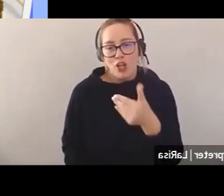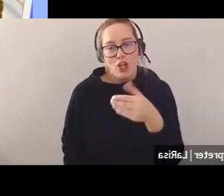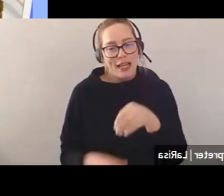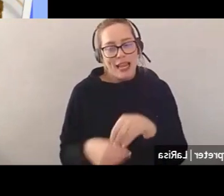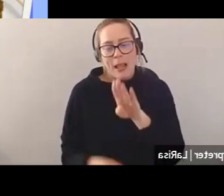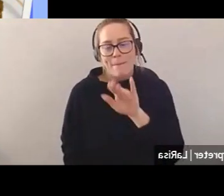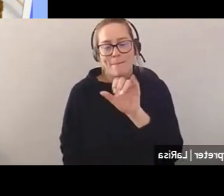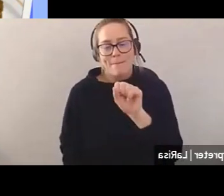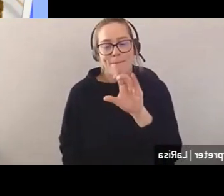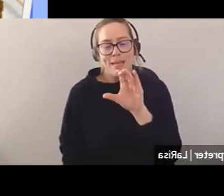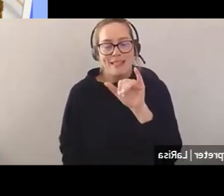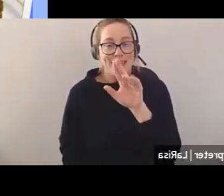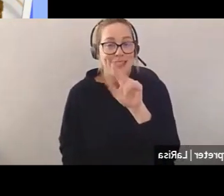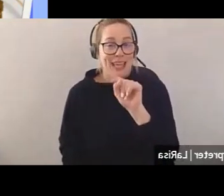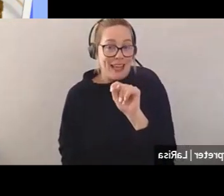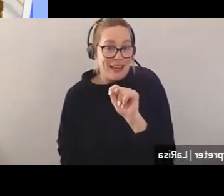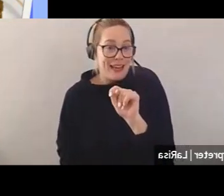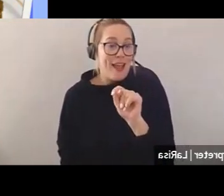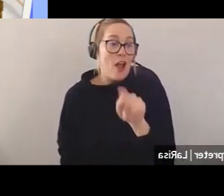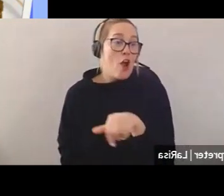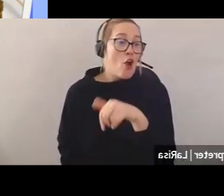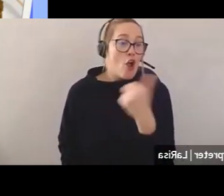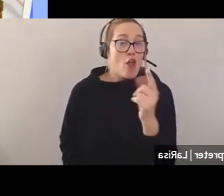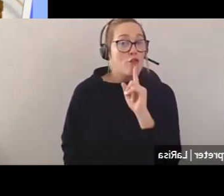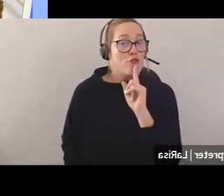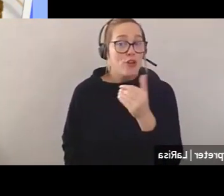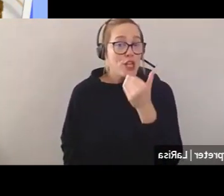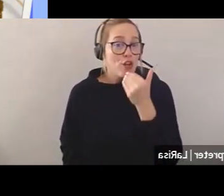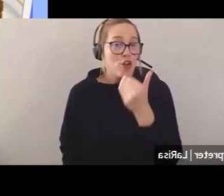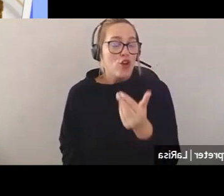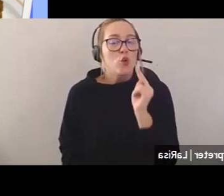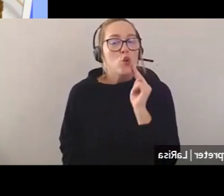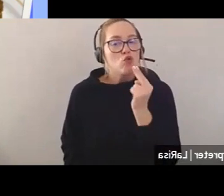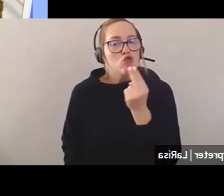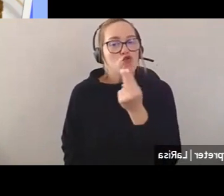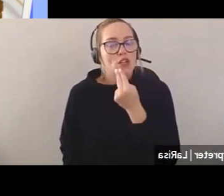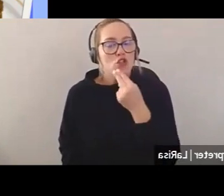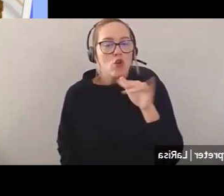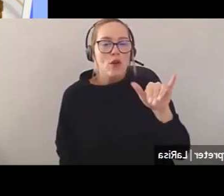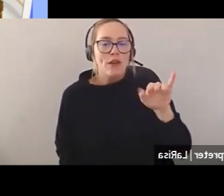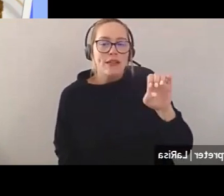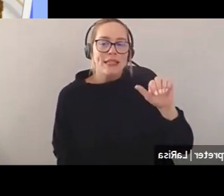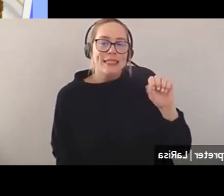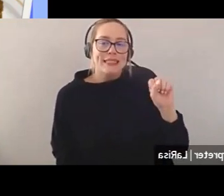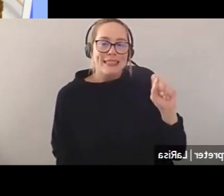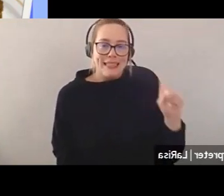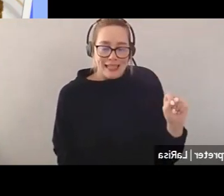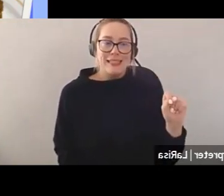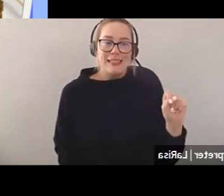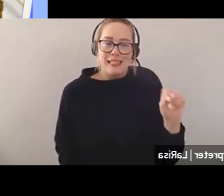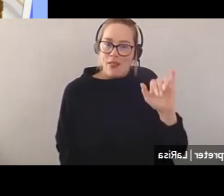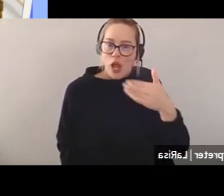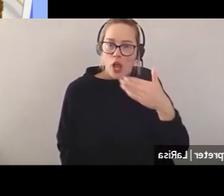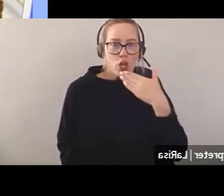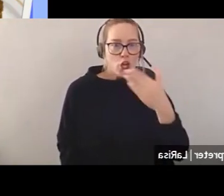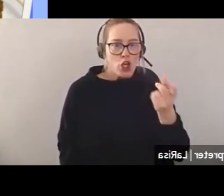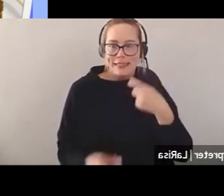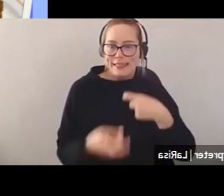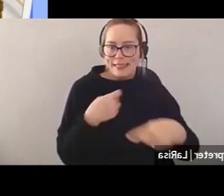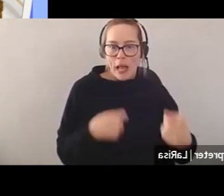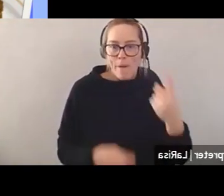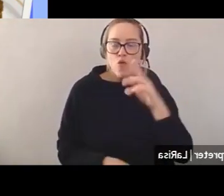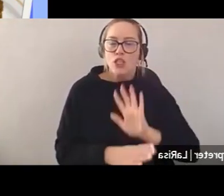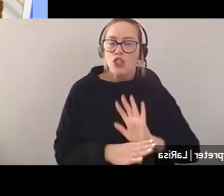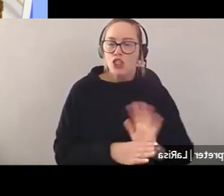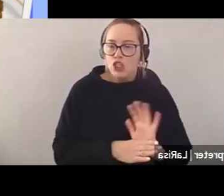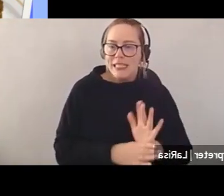really good. Okay, another tip that is really delicious is nutritional yeast, and it's a really